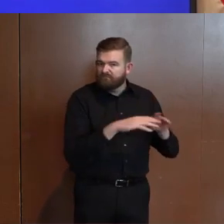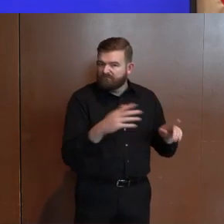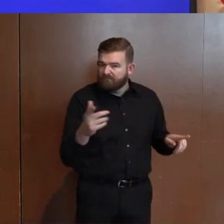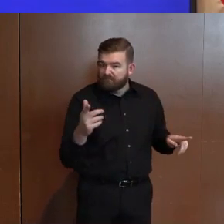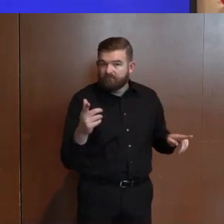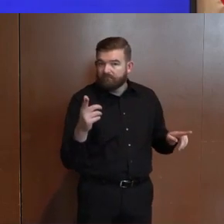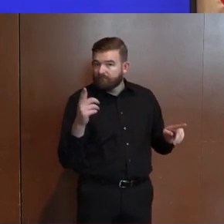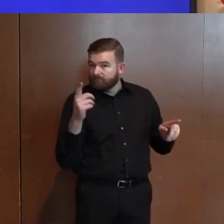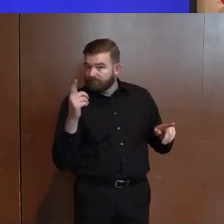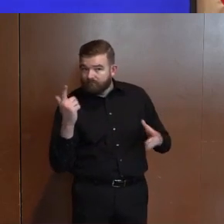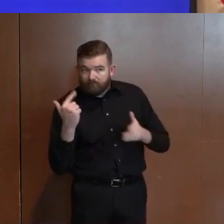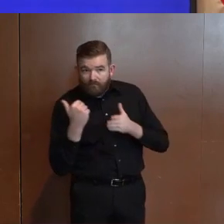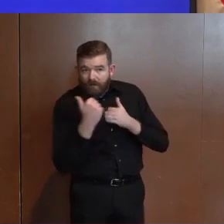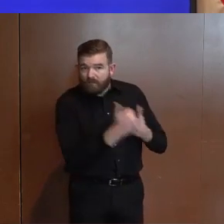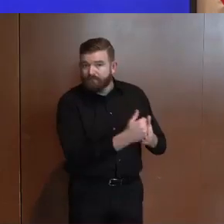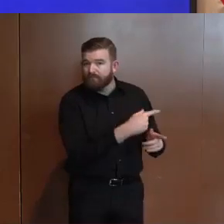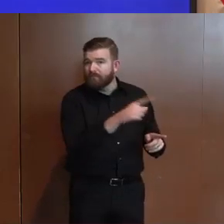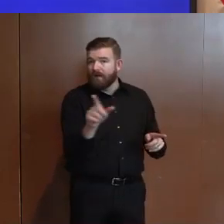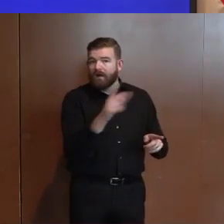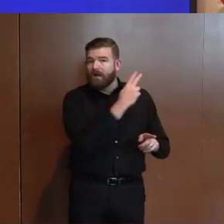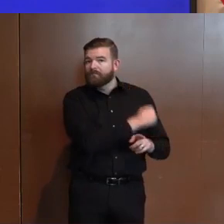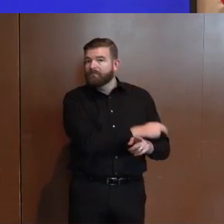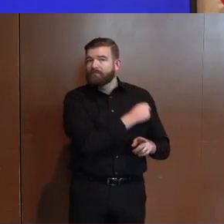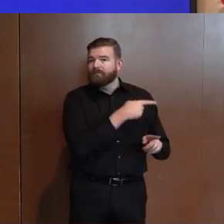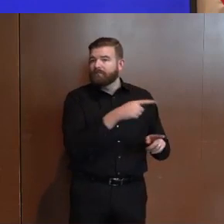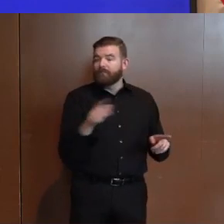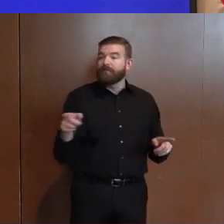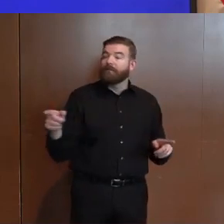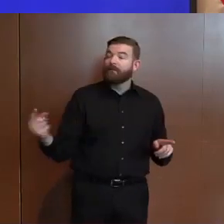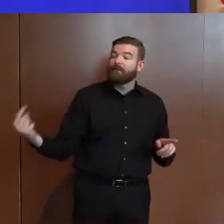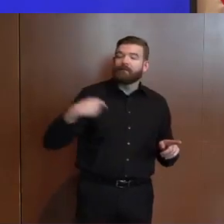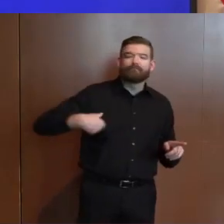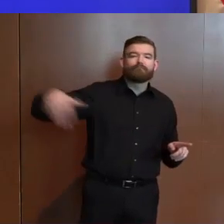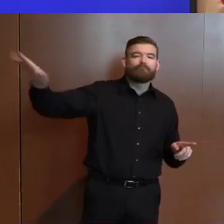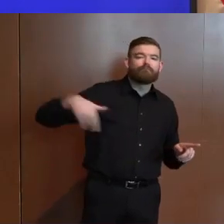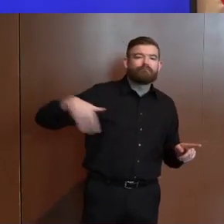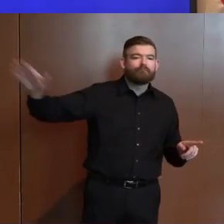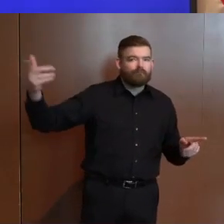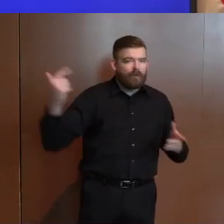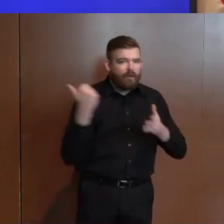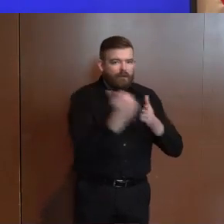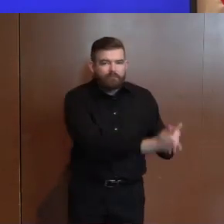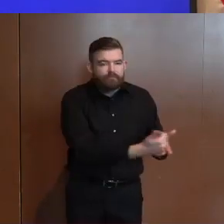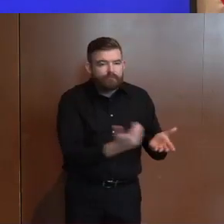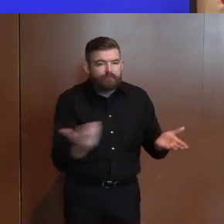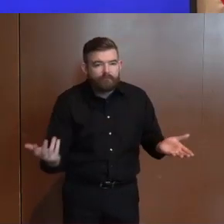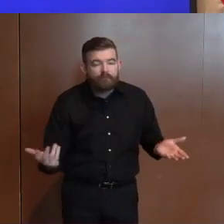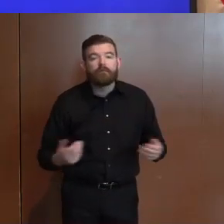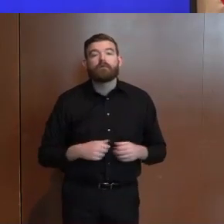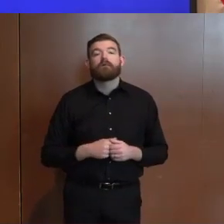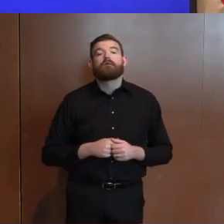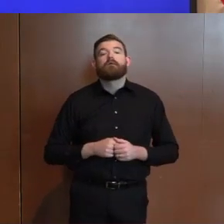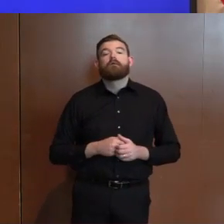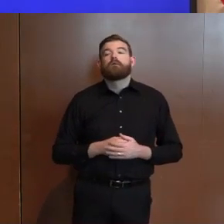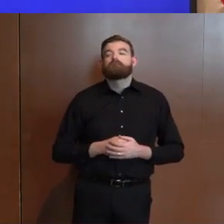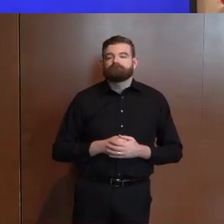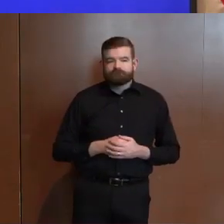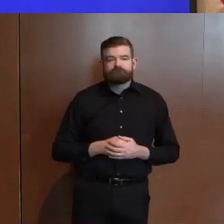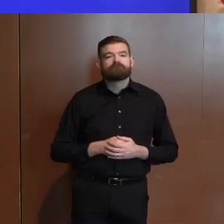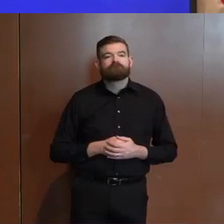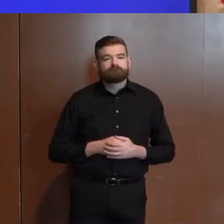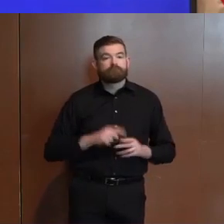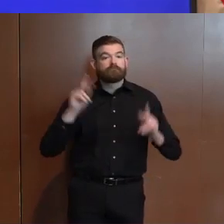hospitals. Let me start, and I want Matt Platkin to join me on this. People need to pay their rent, but